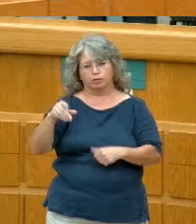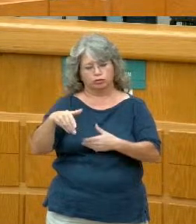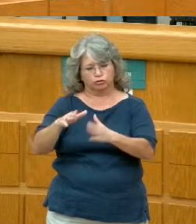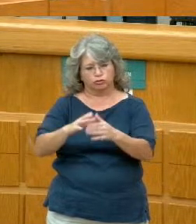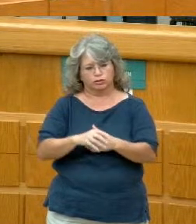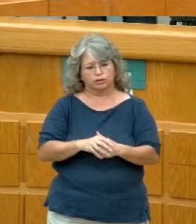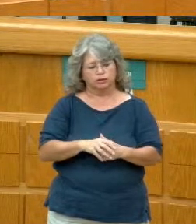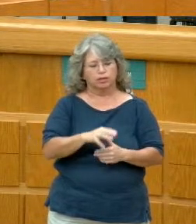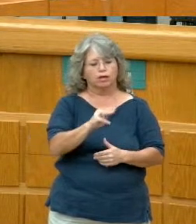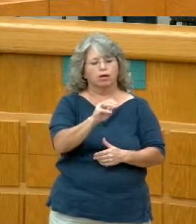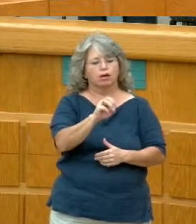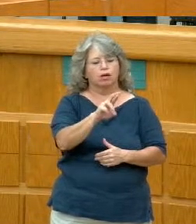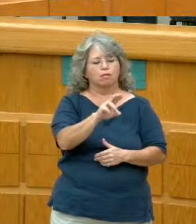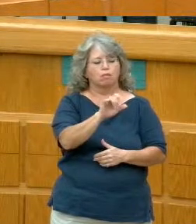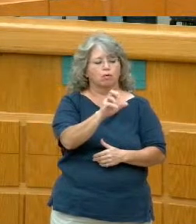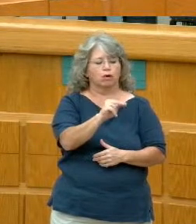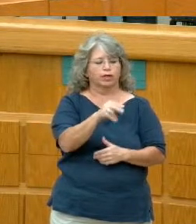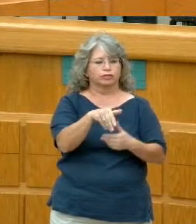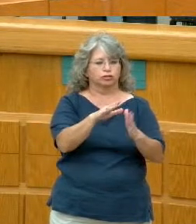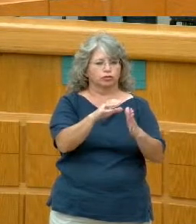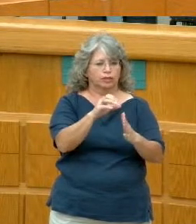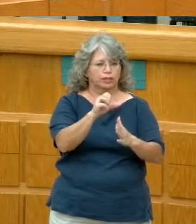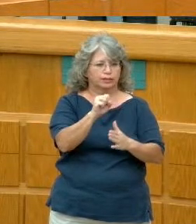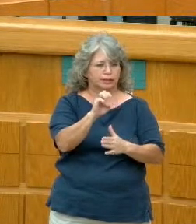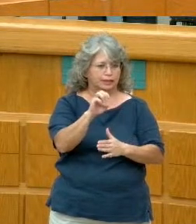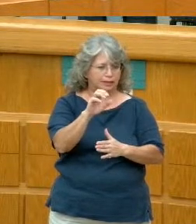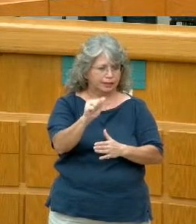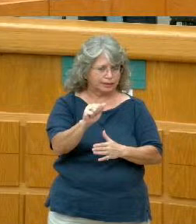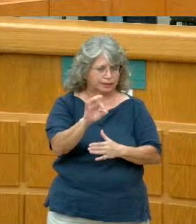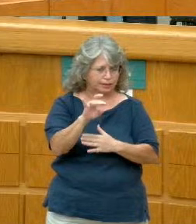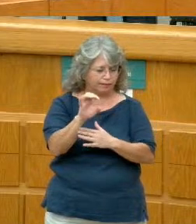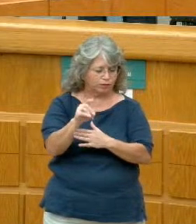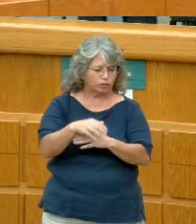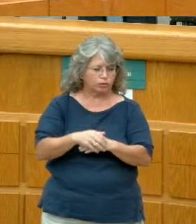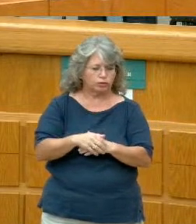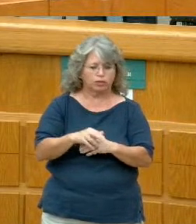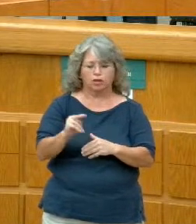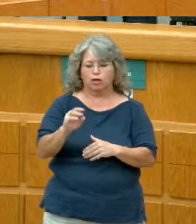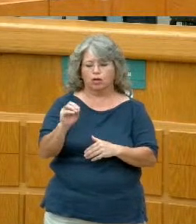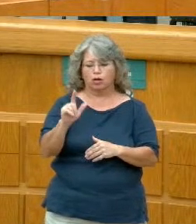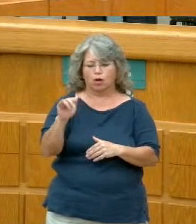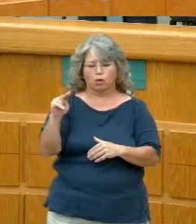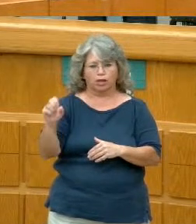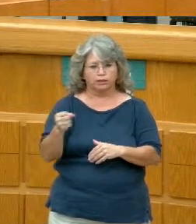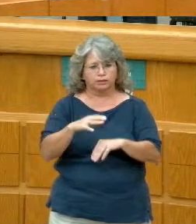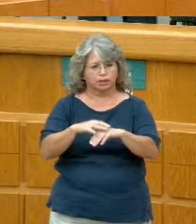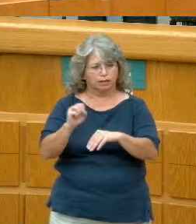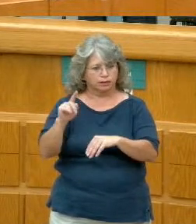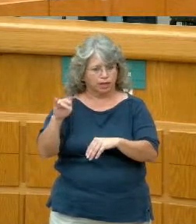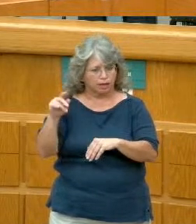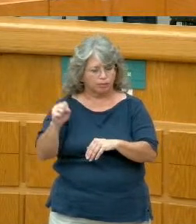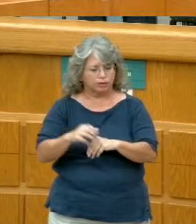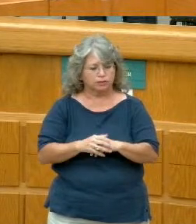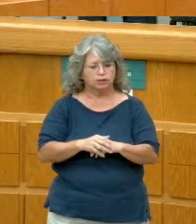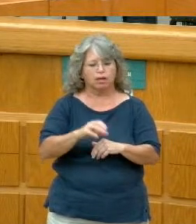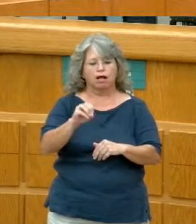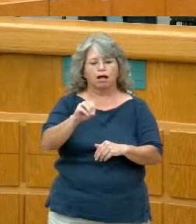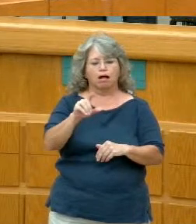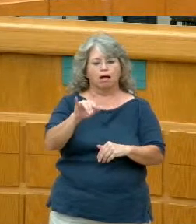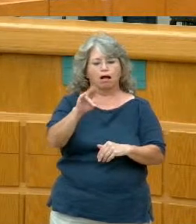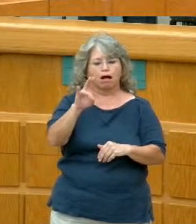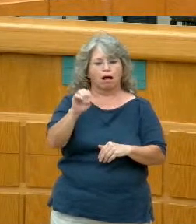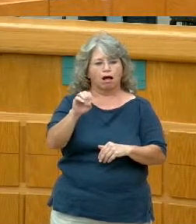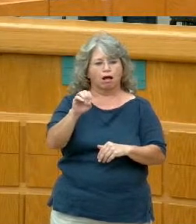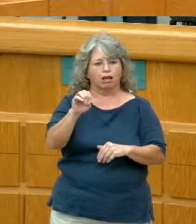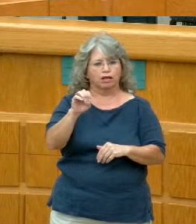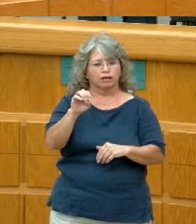Street, Morgan Street Seafood, Nolan's at 7426 South Staples, Olive Garden,